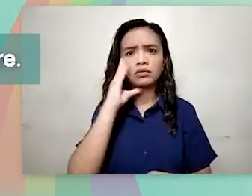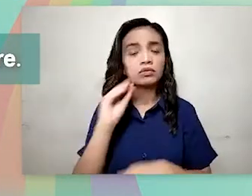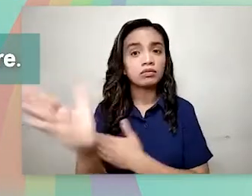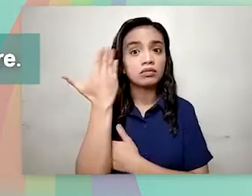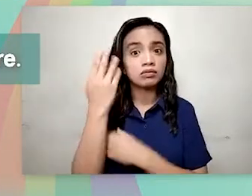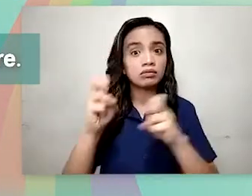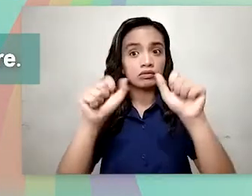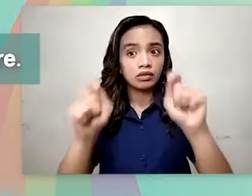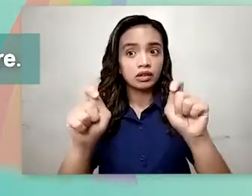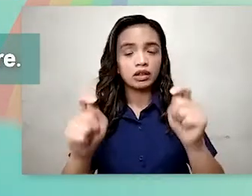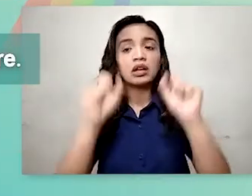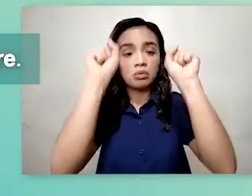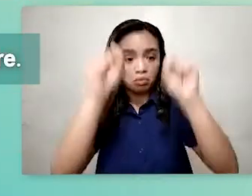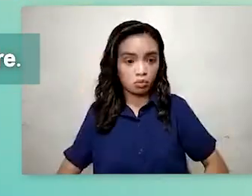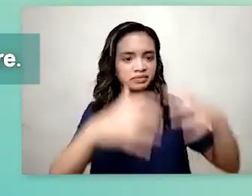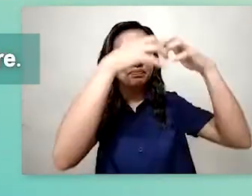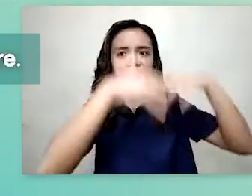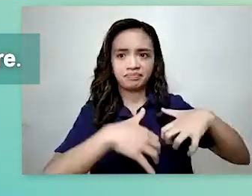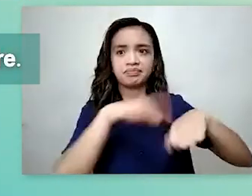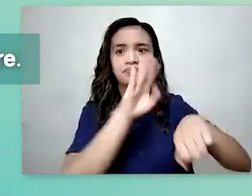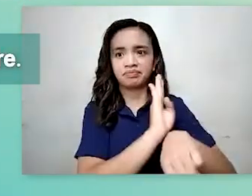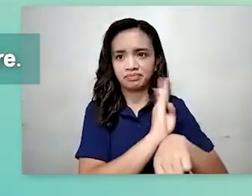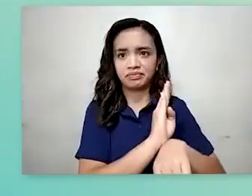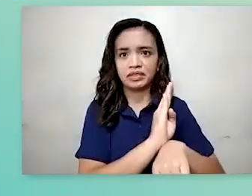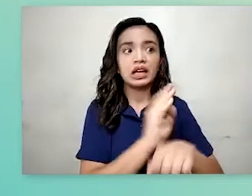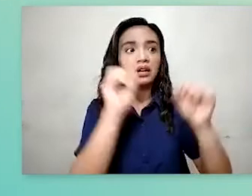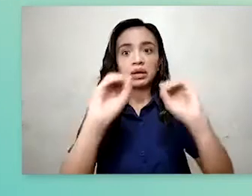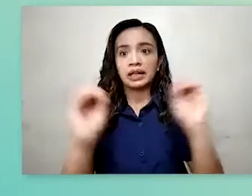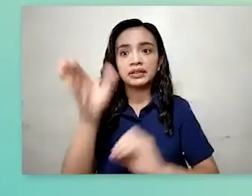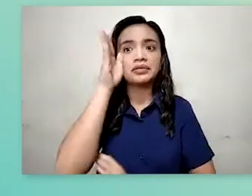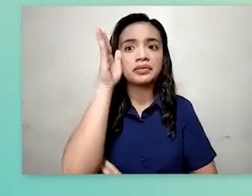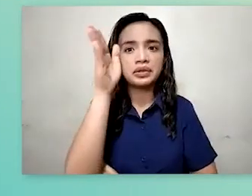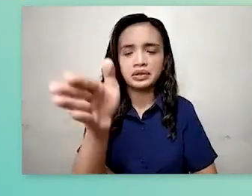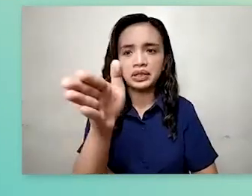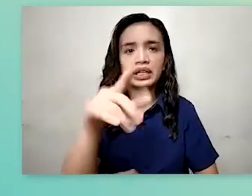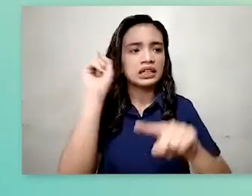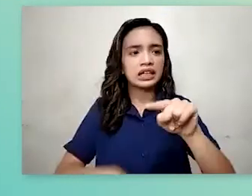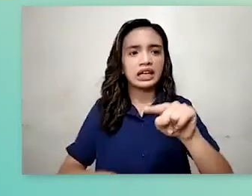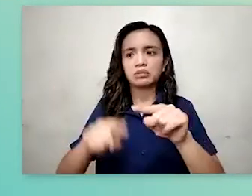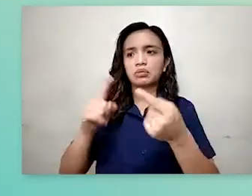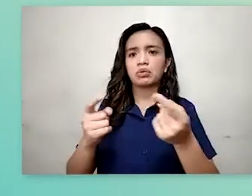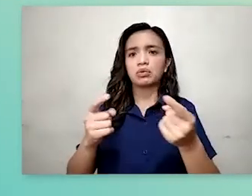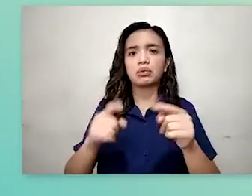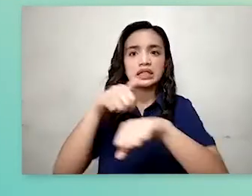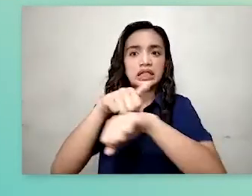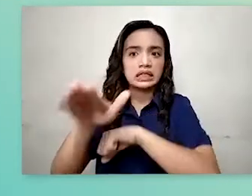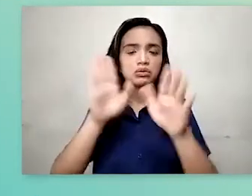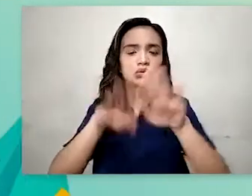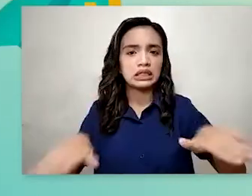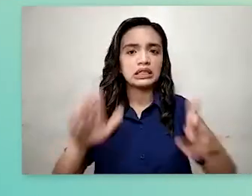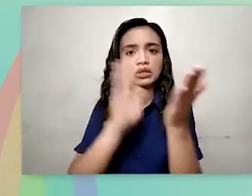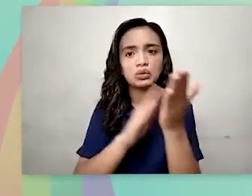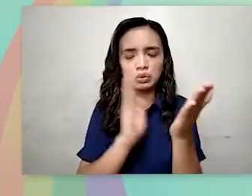destroy that business, destroy that hopes of that family and their future, their ability to send their kids to school. So those are the 2 main